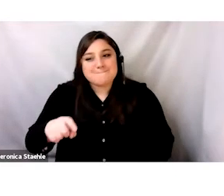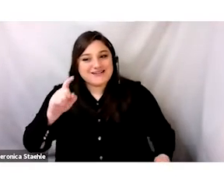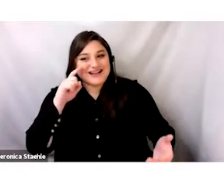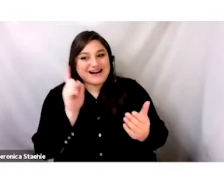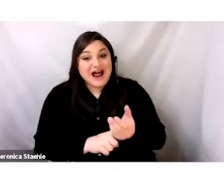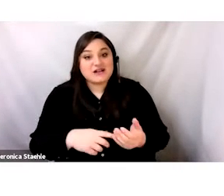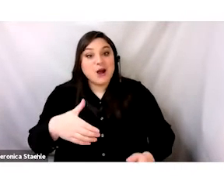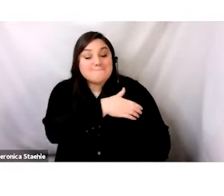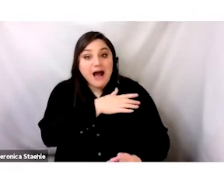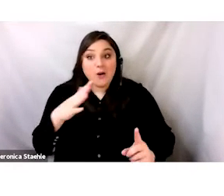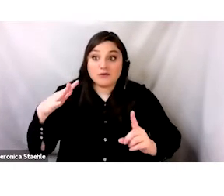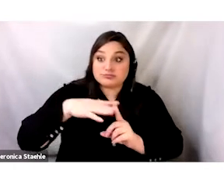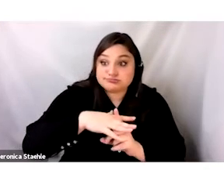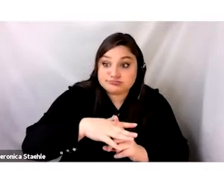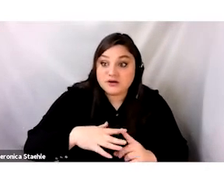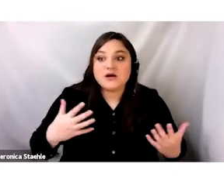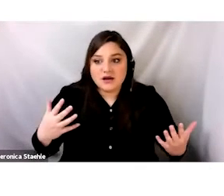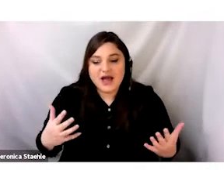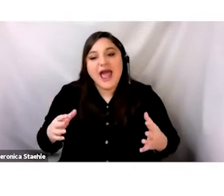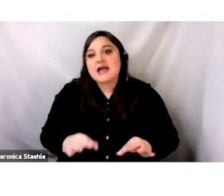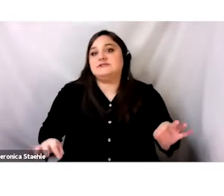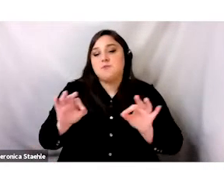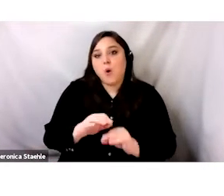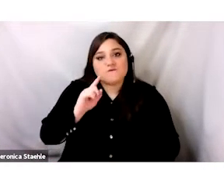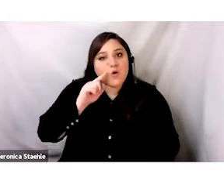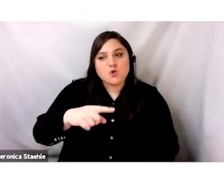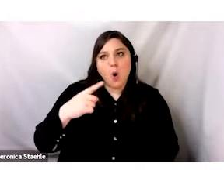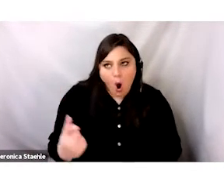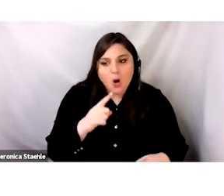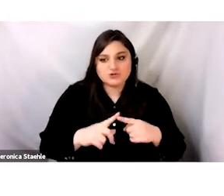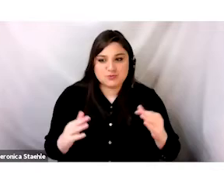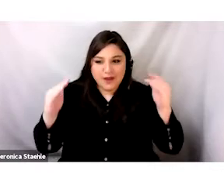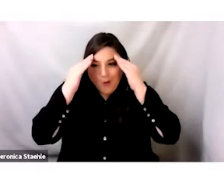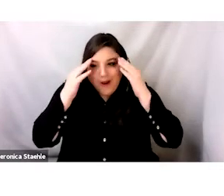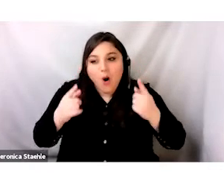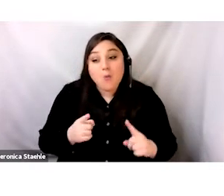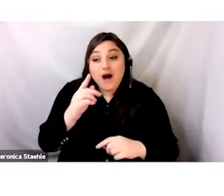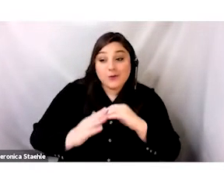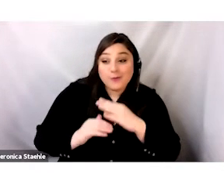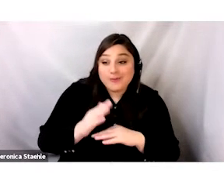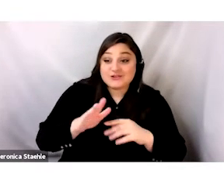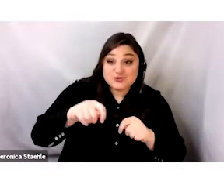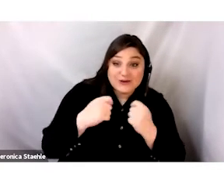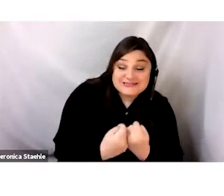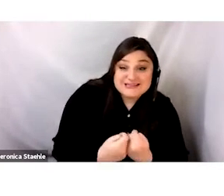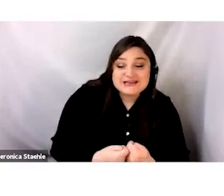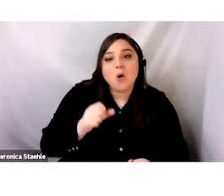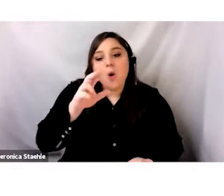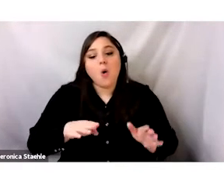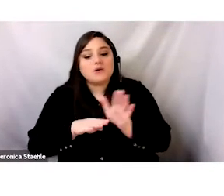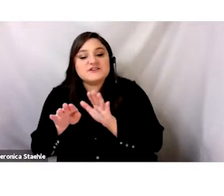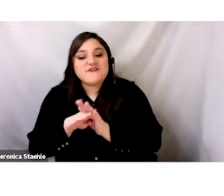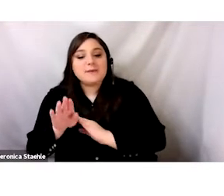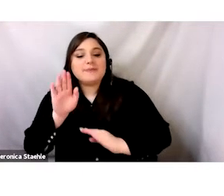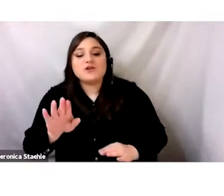every step of the process, whether you are building your team while you're inviting diverse co-creators or you're developing evaluation metrics as